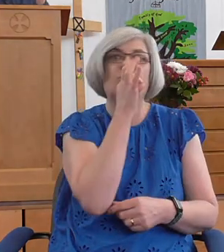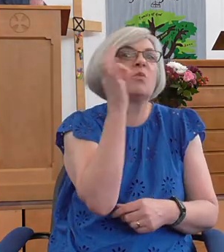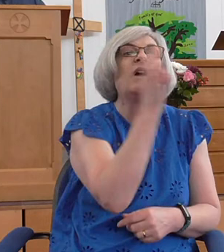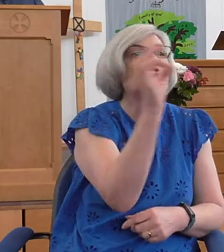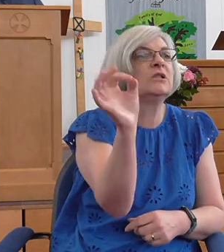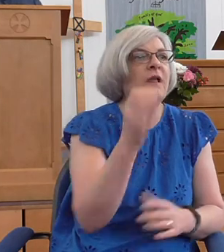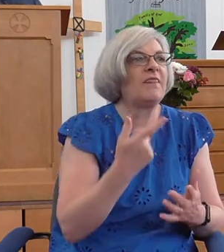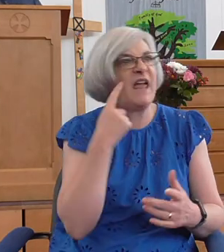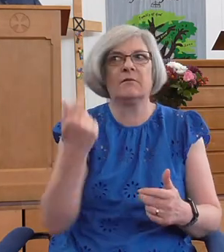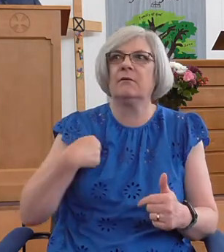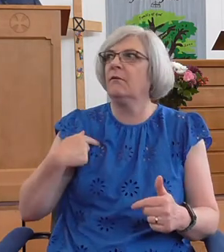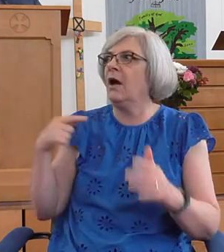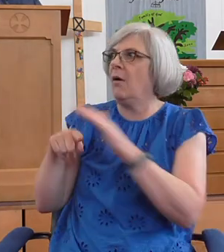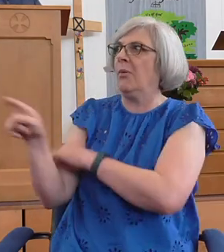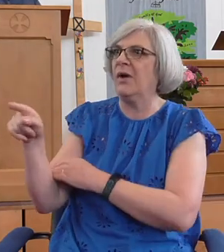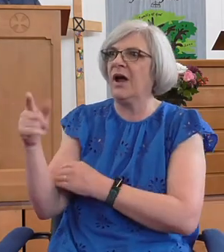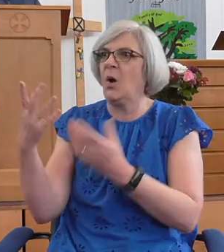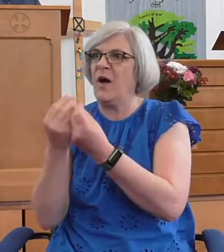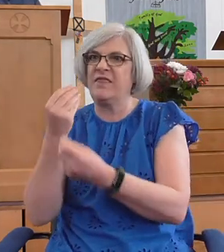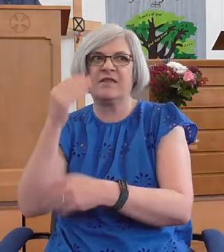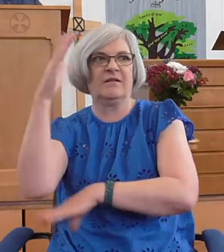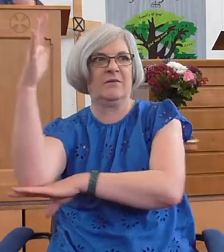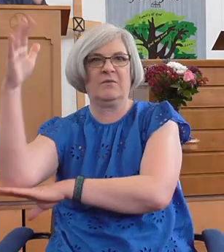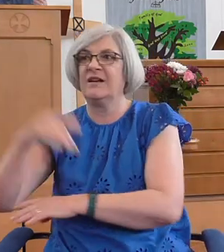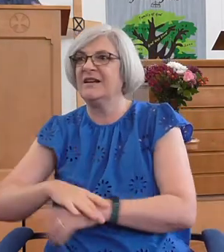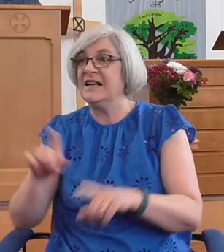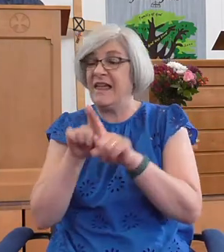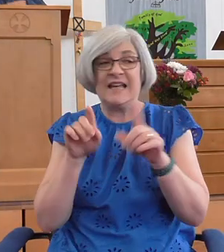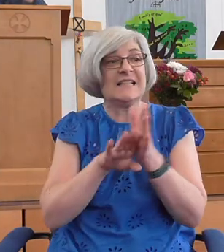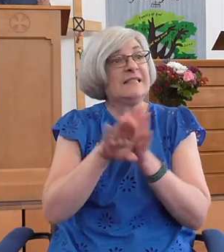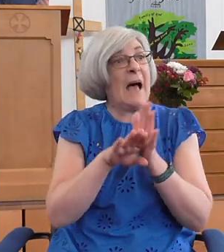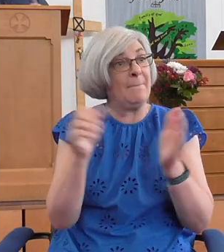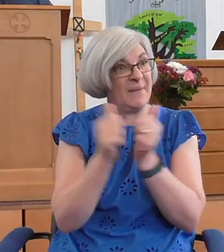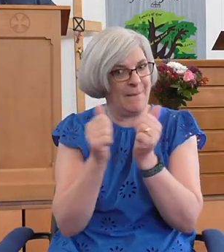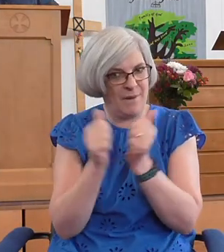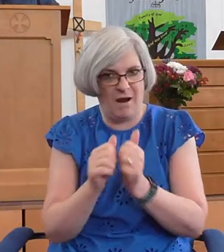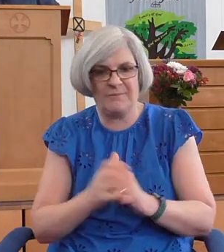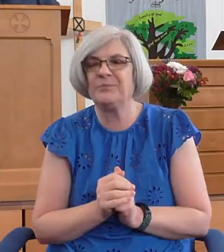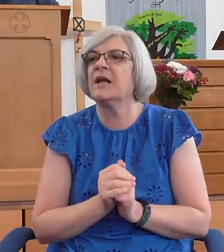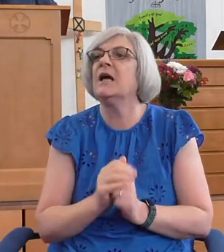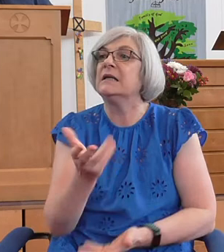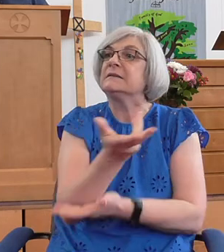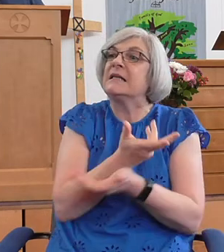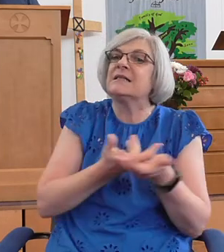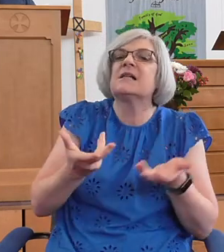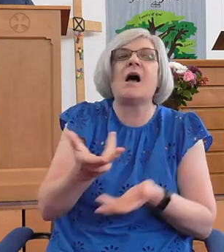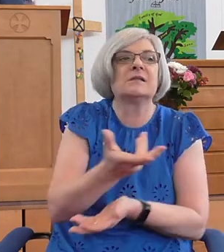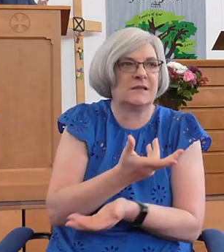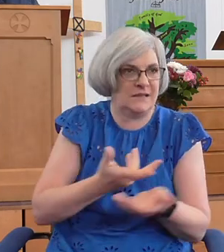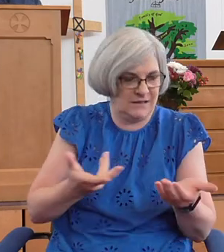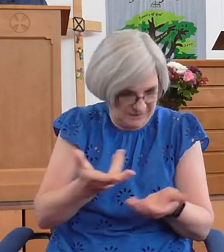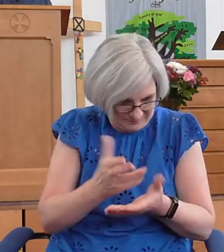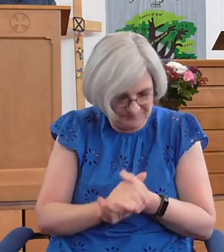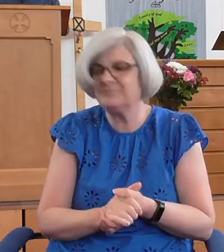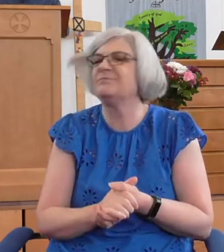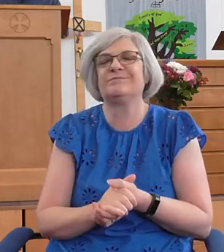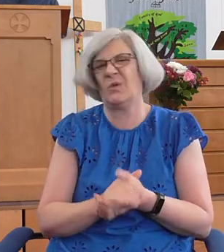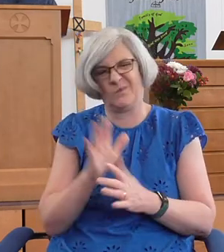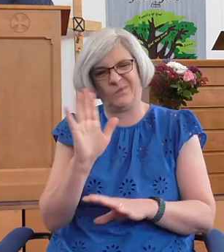just leave you to, like an exam paper. Here's a statement, discuss. But I'll not do